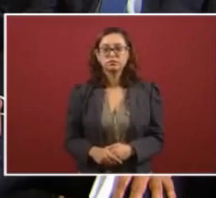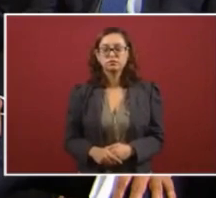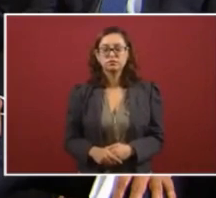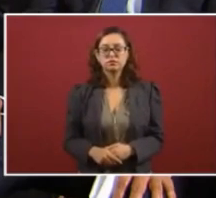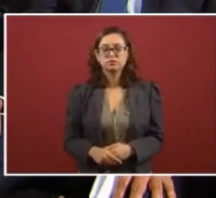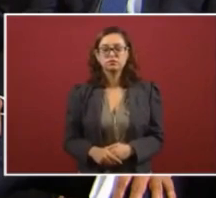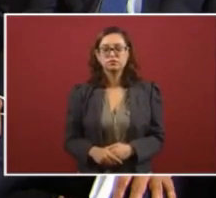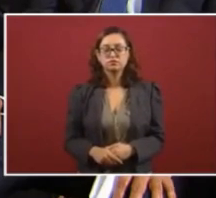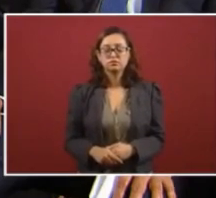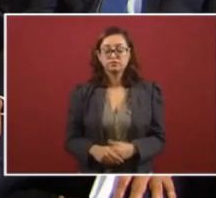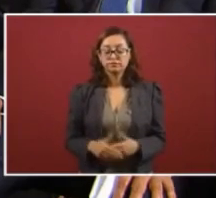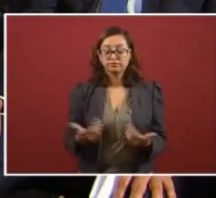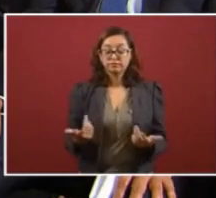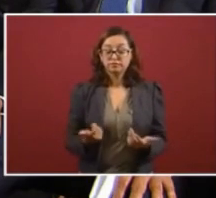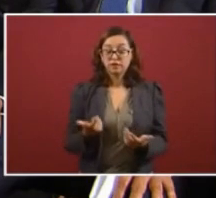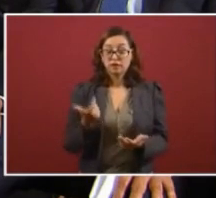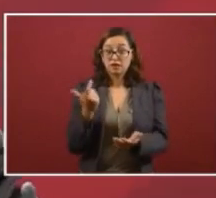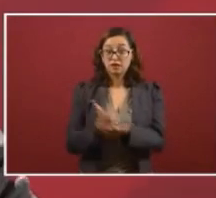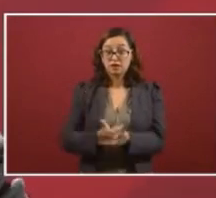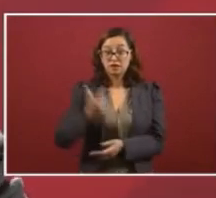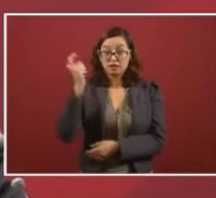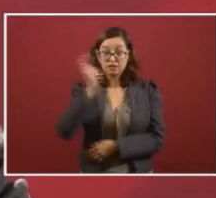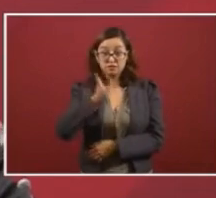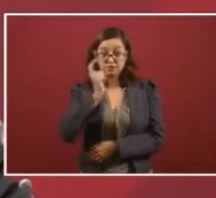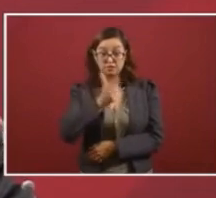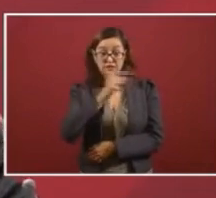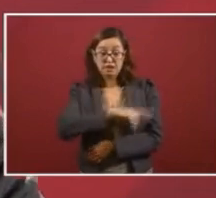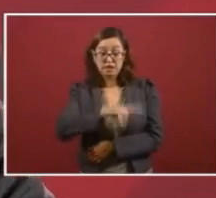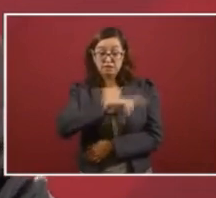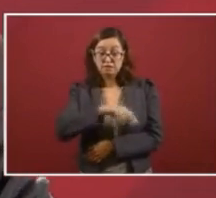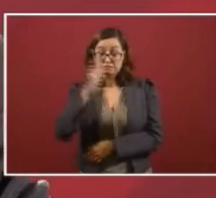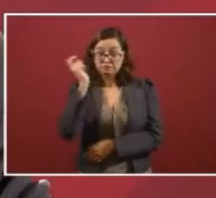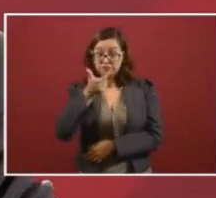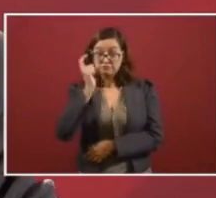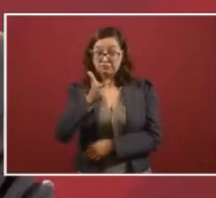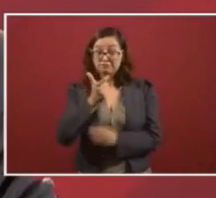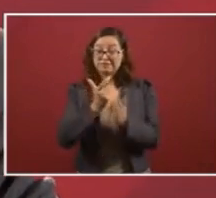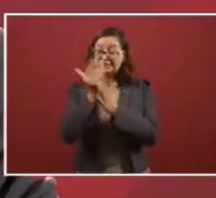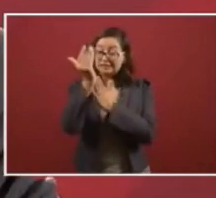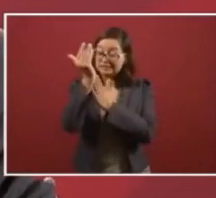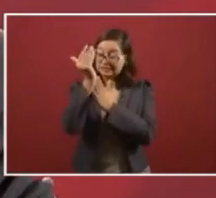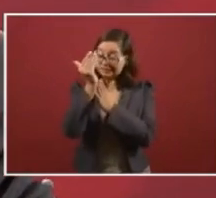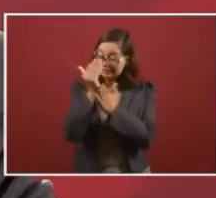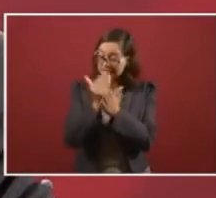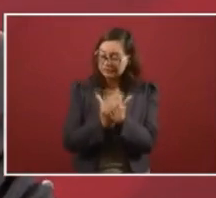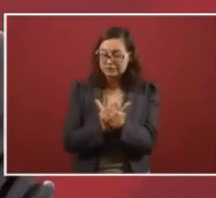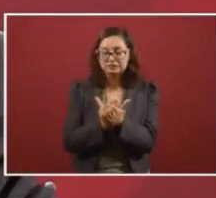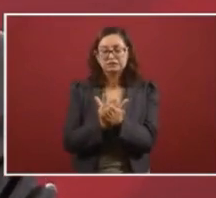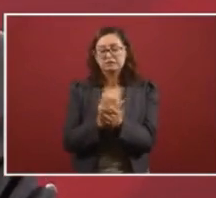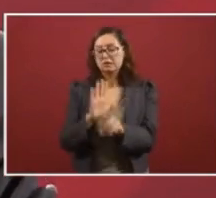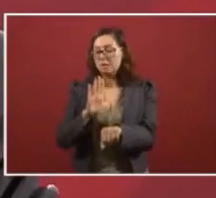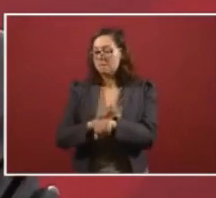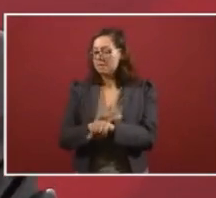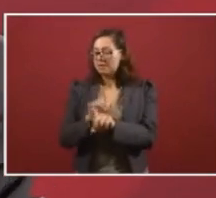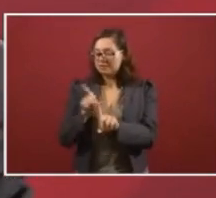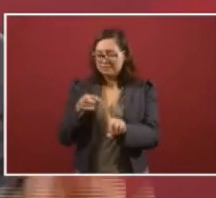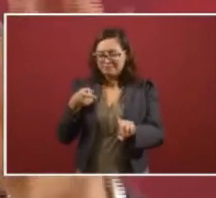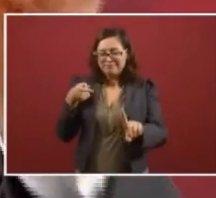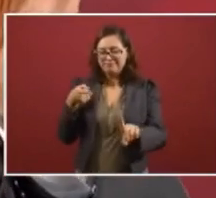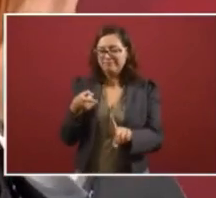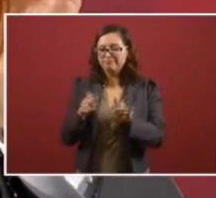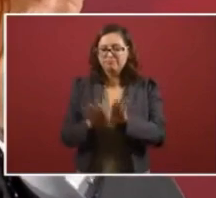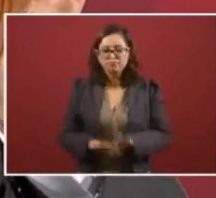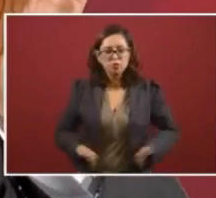The tariff is diminished, and that is the essence of what we